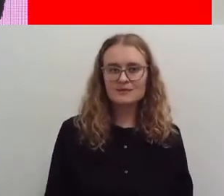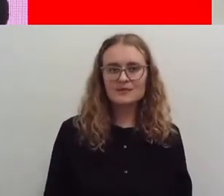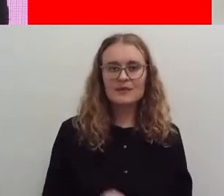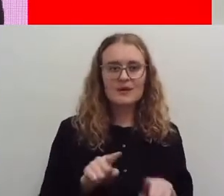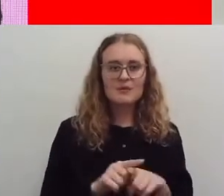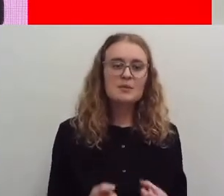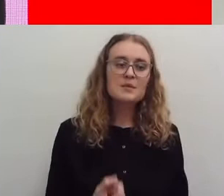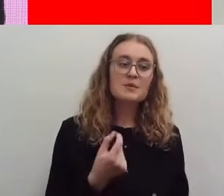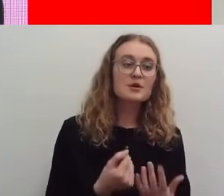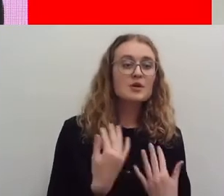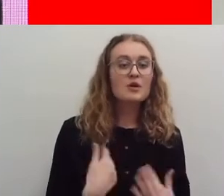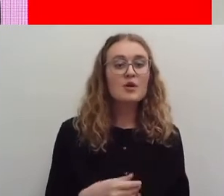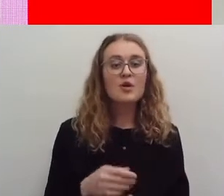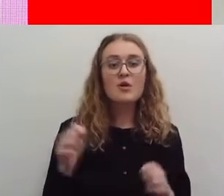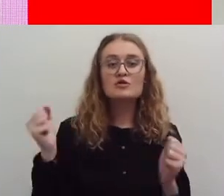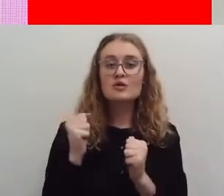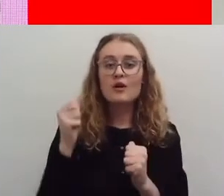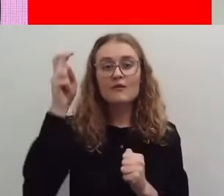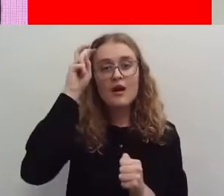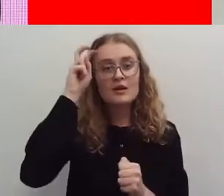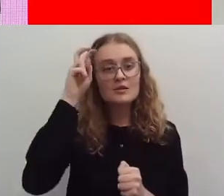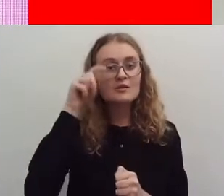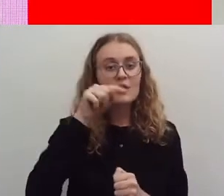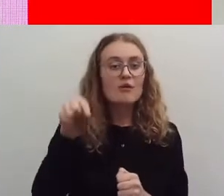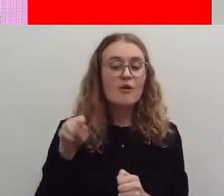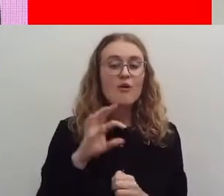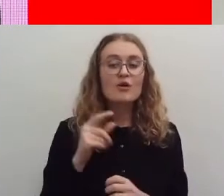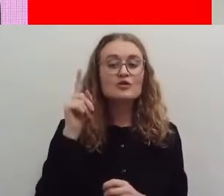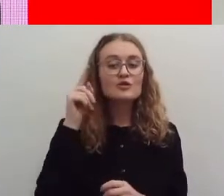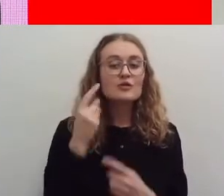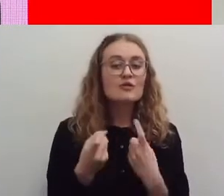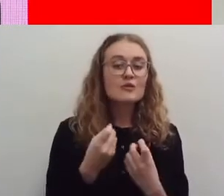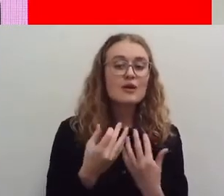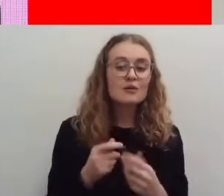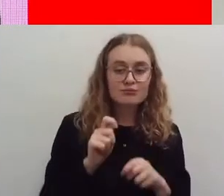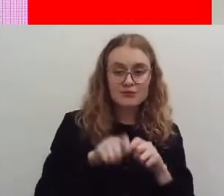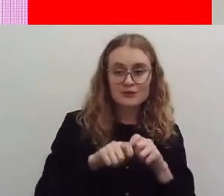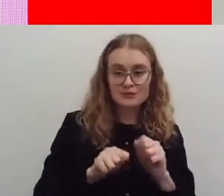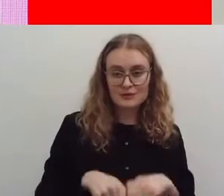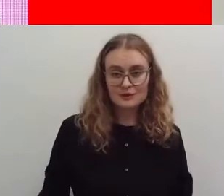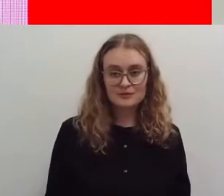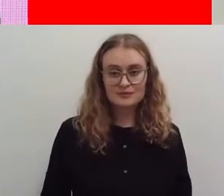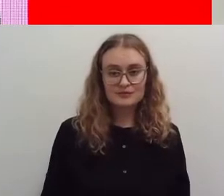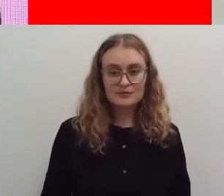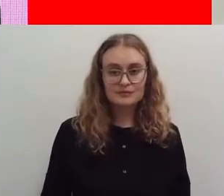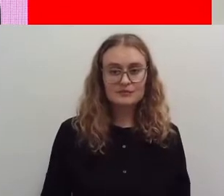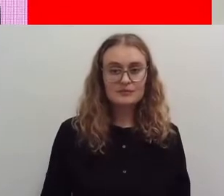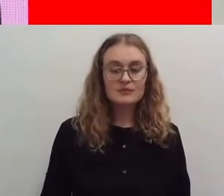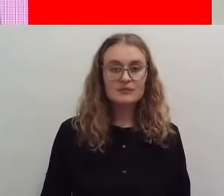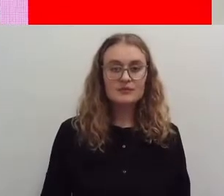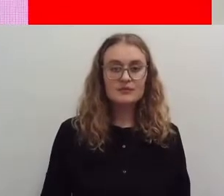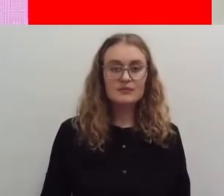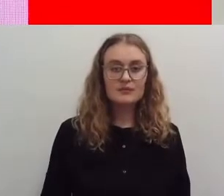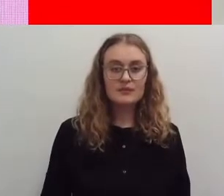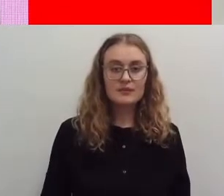participation reminder email. So, dear guests, have a lovely break and see you in 10 minutes, so which means